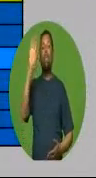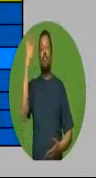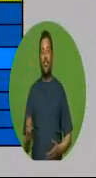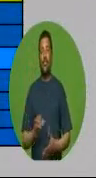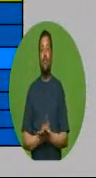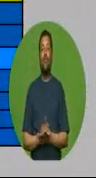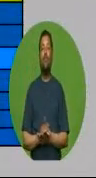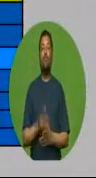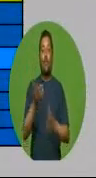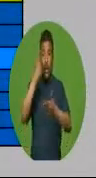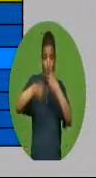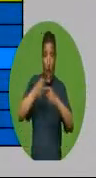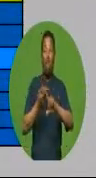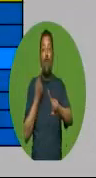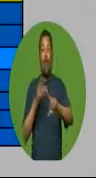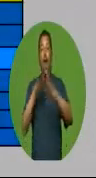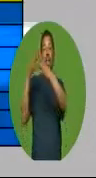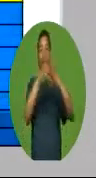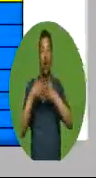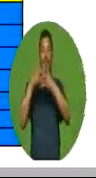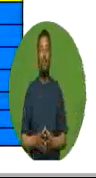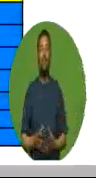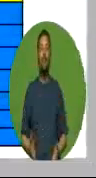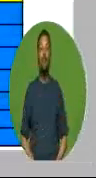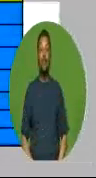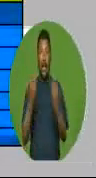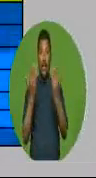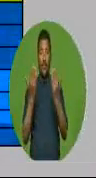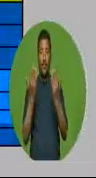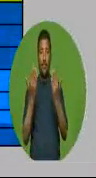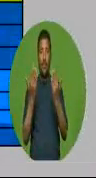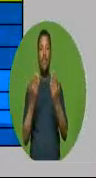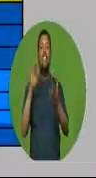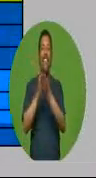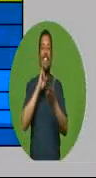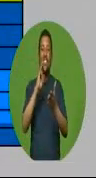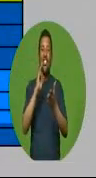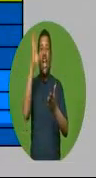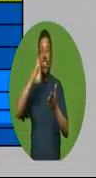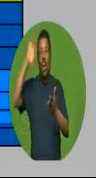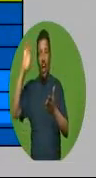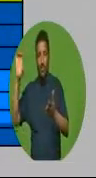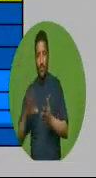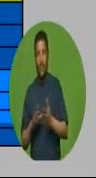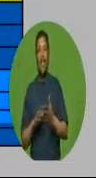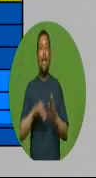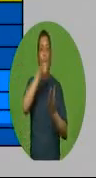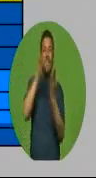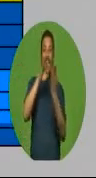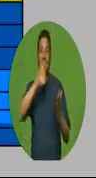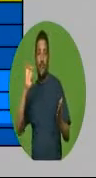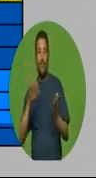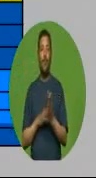21.9% came from America. The rest, that is Asia, the Middle